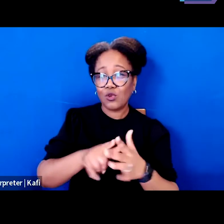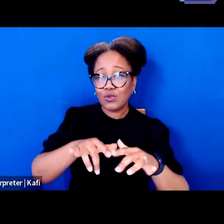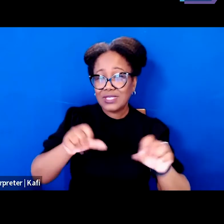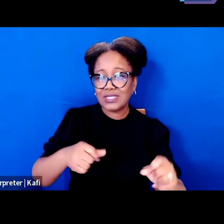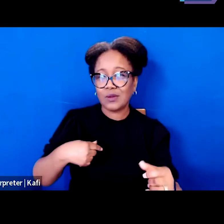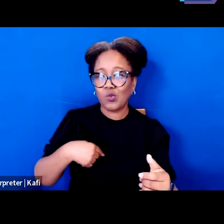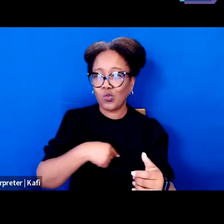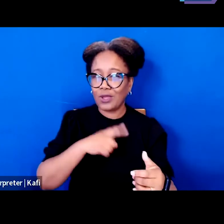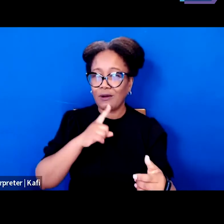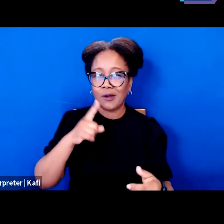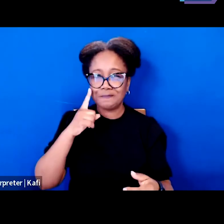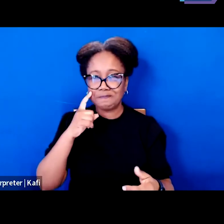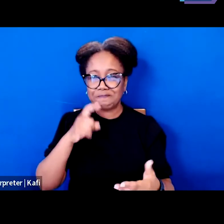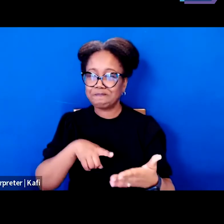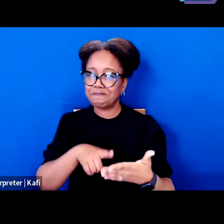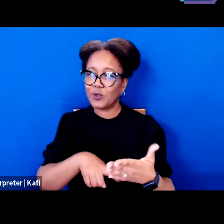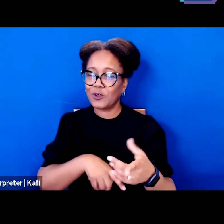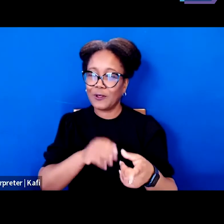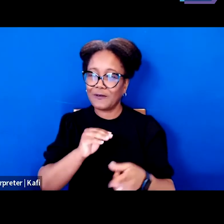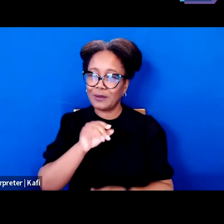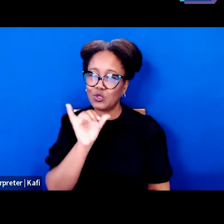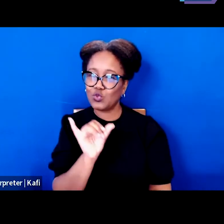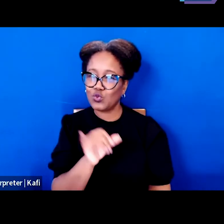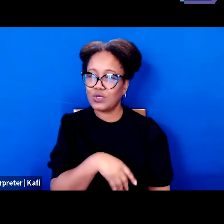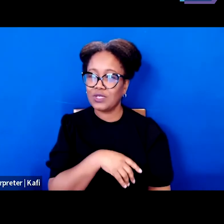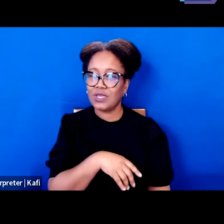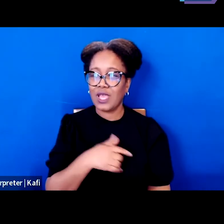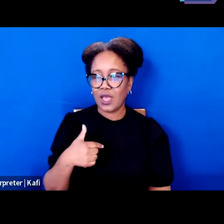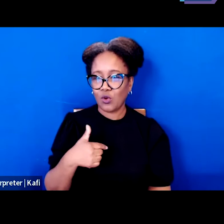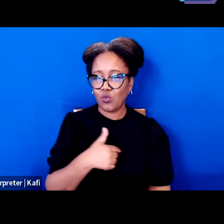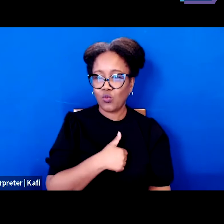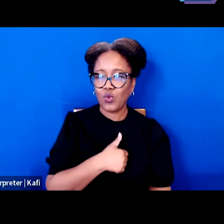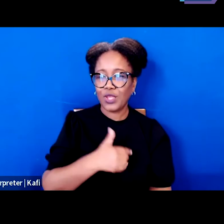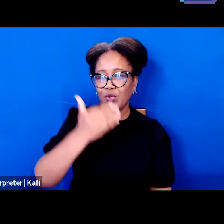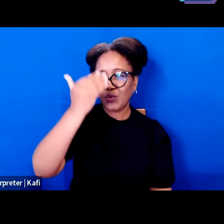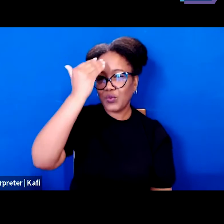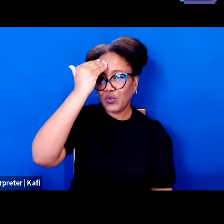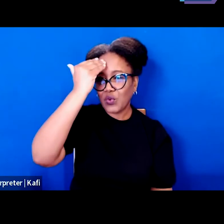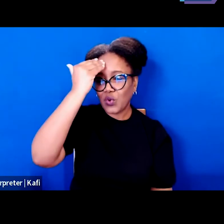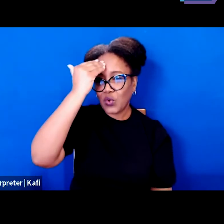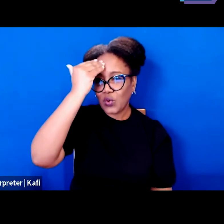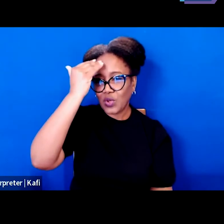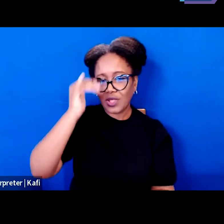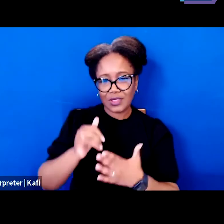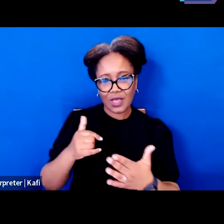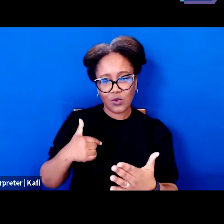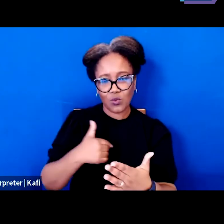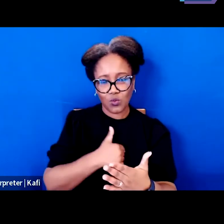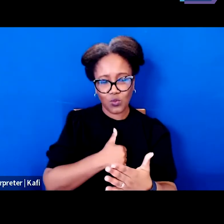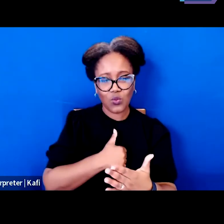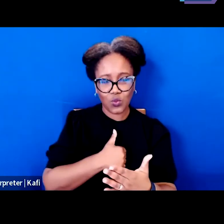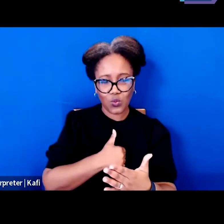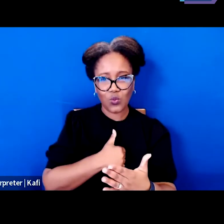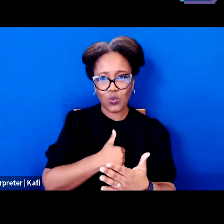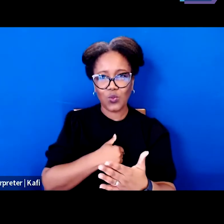dispossession and invisibility while being hyper visible. And our work at my organization, the organization that I work